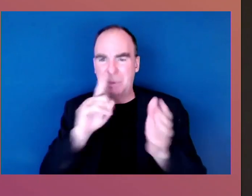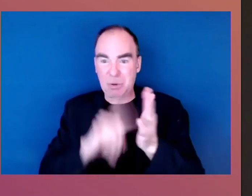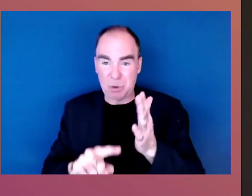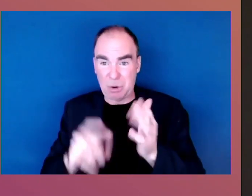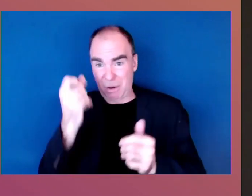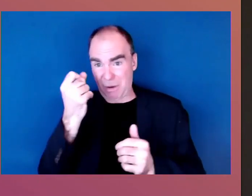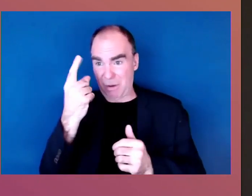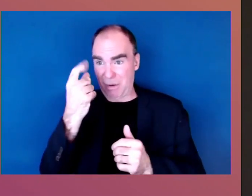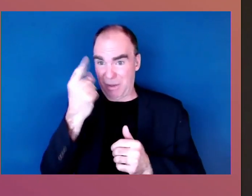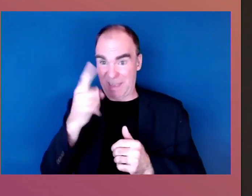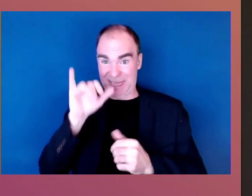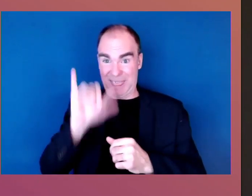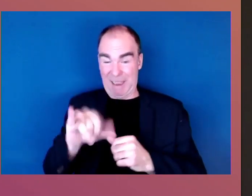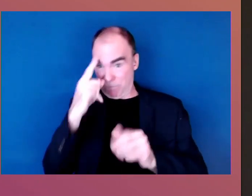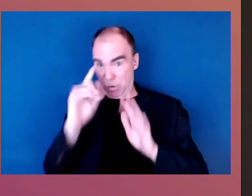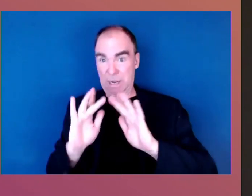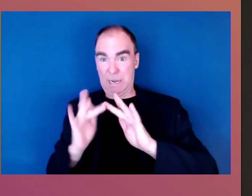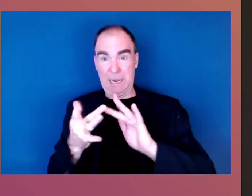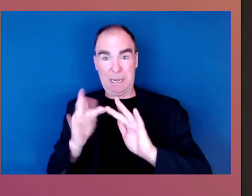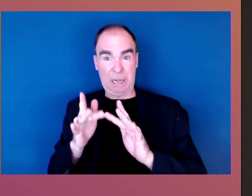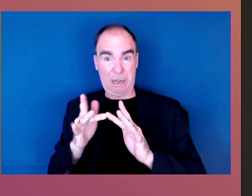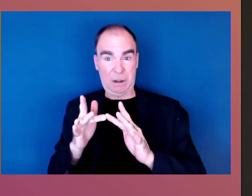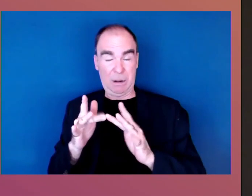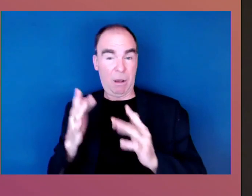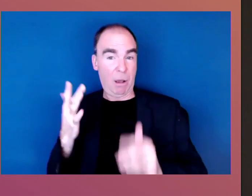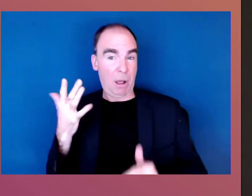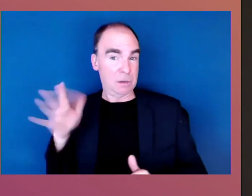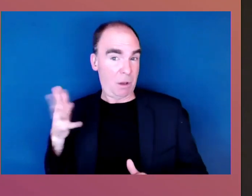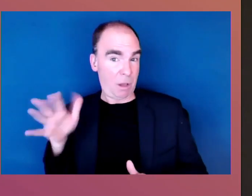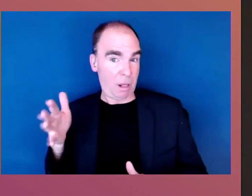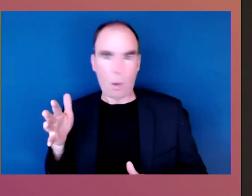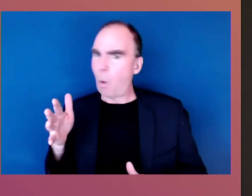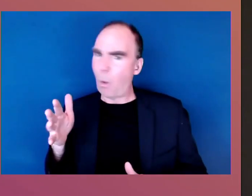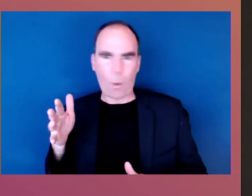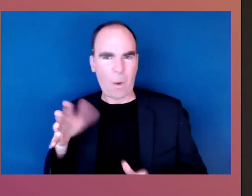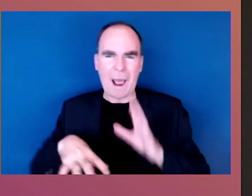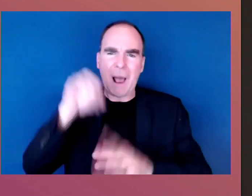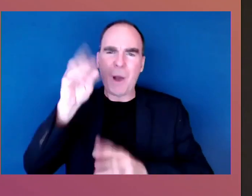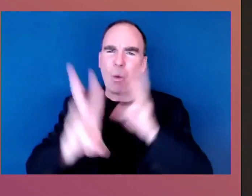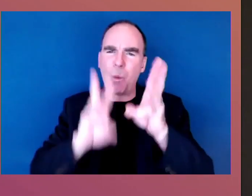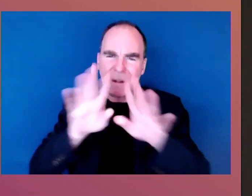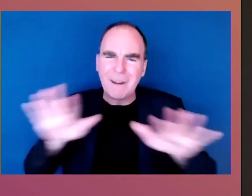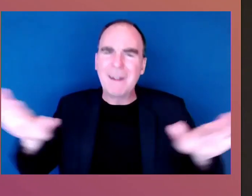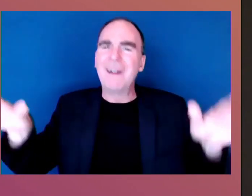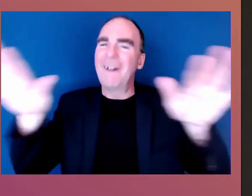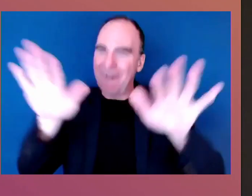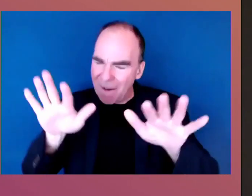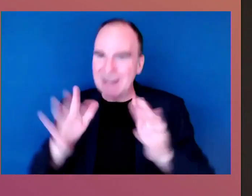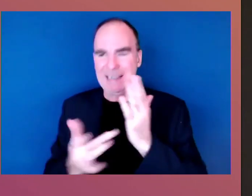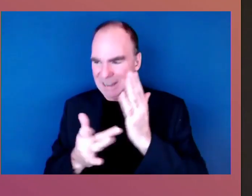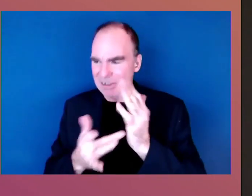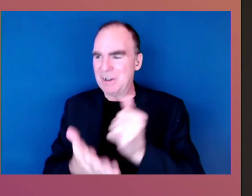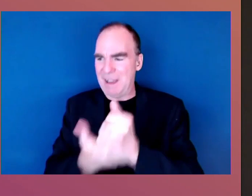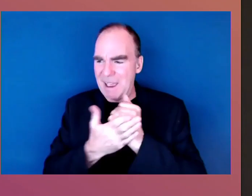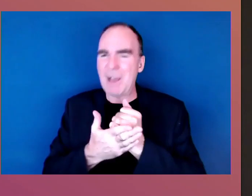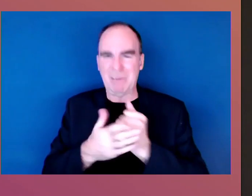too. Wayfinding and navigation tools are getting practically available. Combining with smart